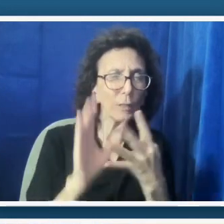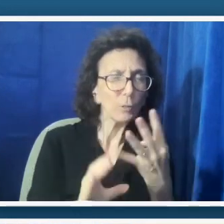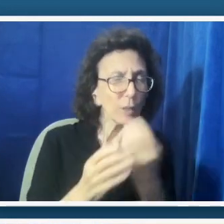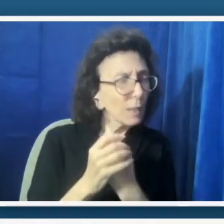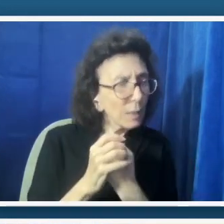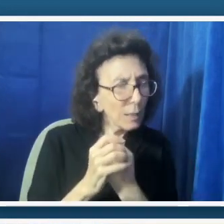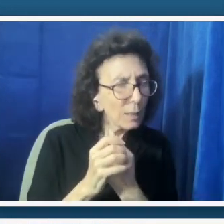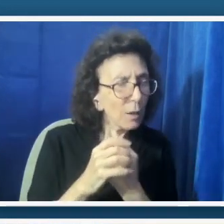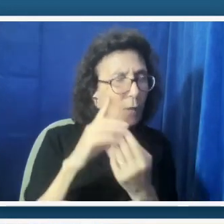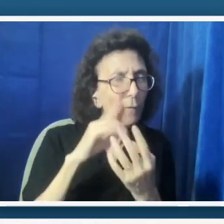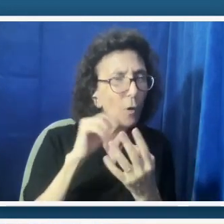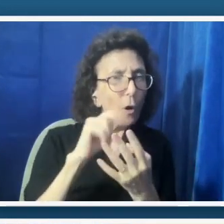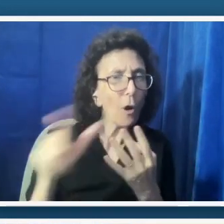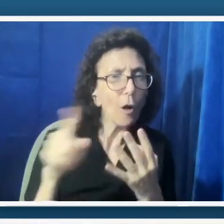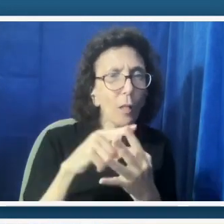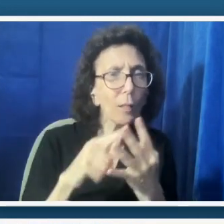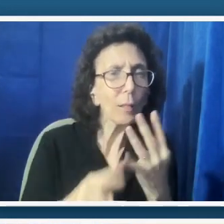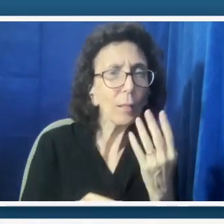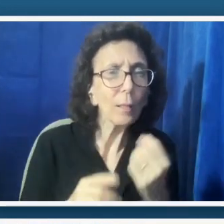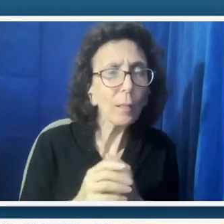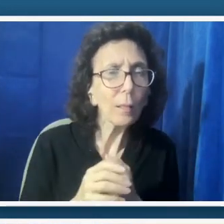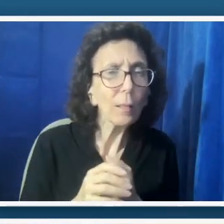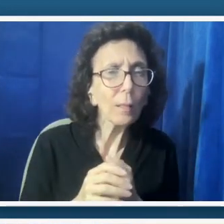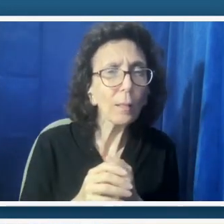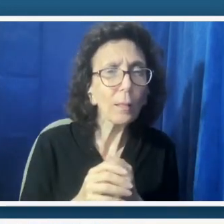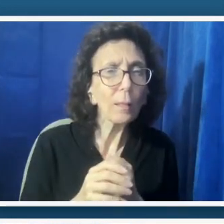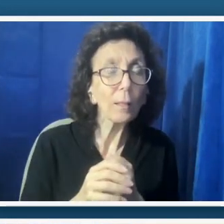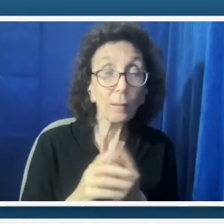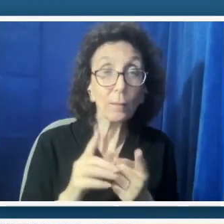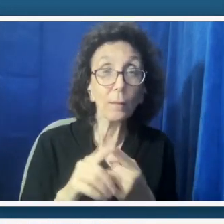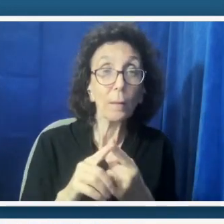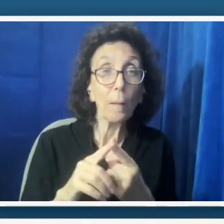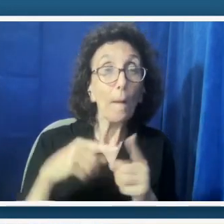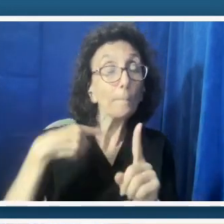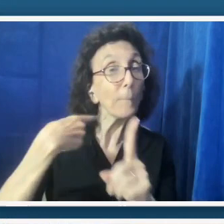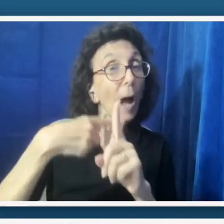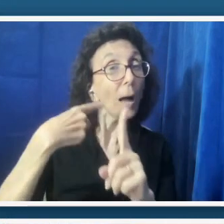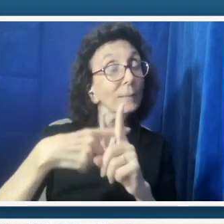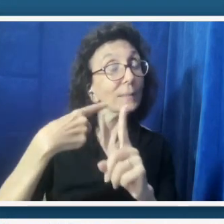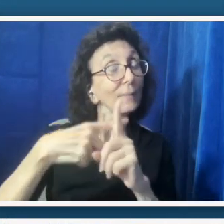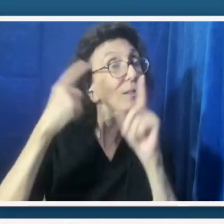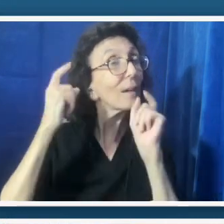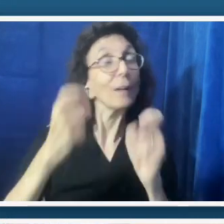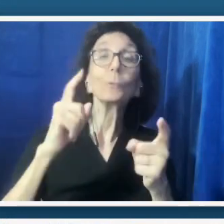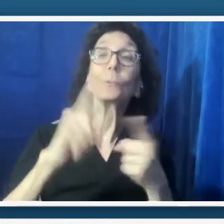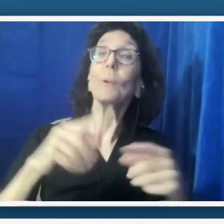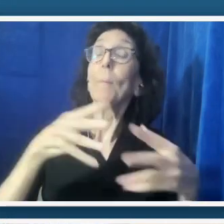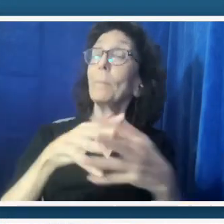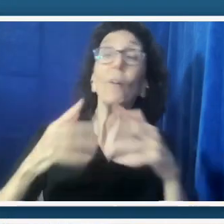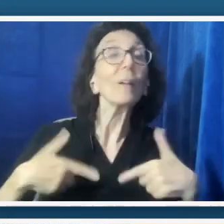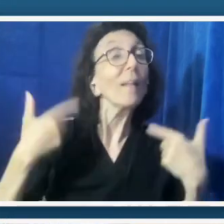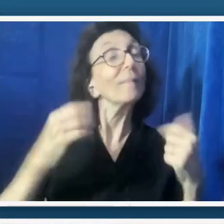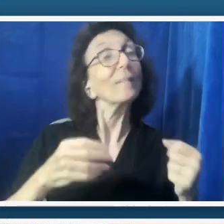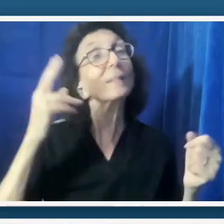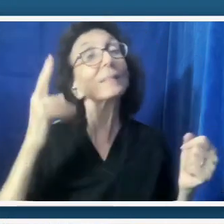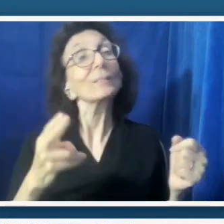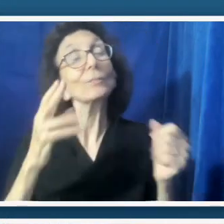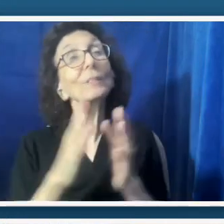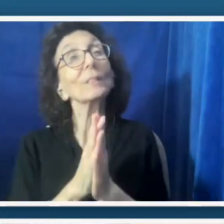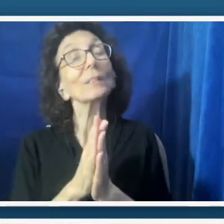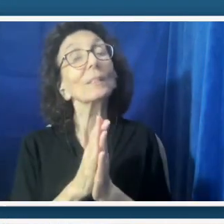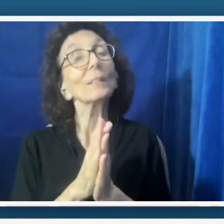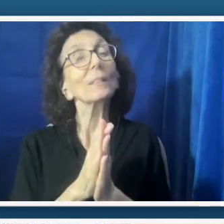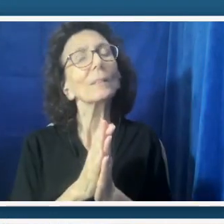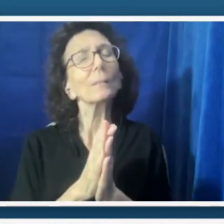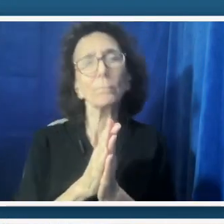to every stamp issued, including the one about positive contributions to American life and history, the stamp